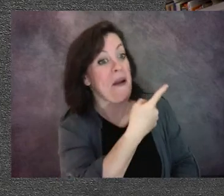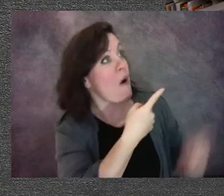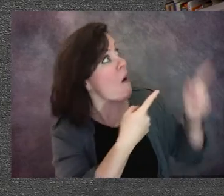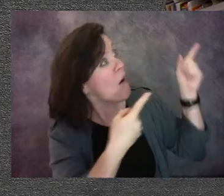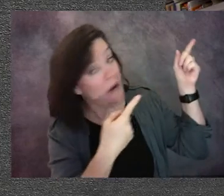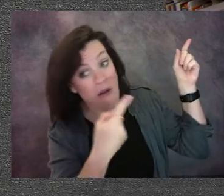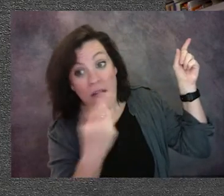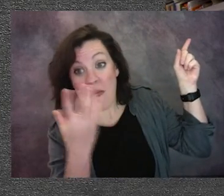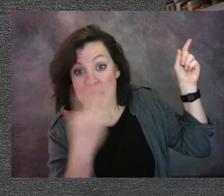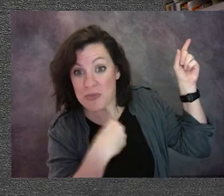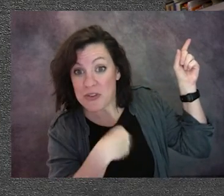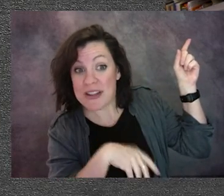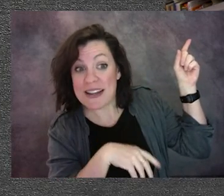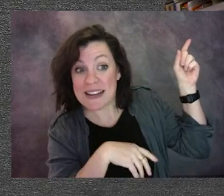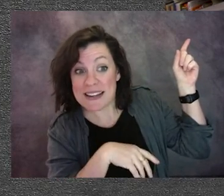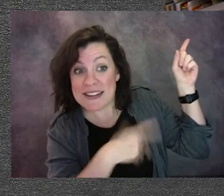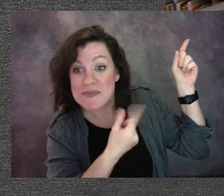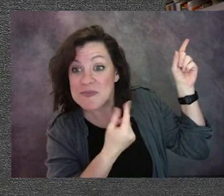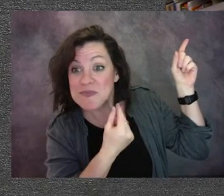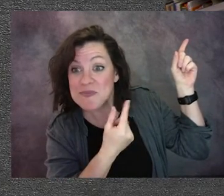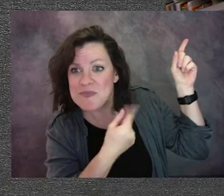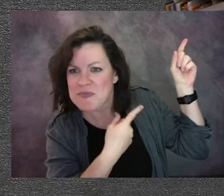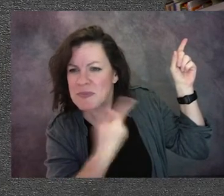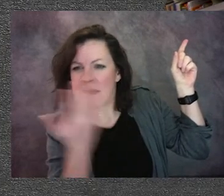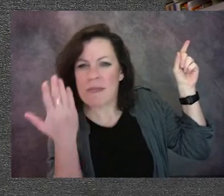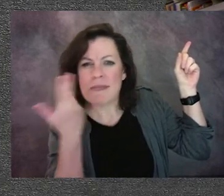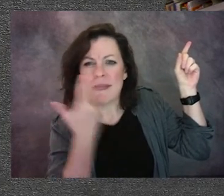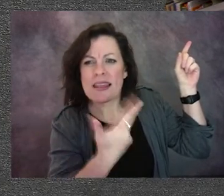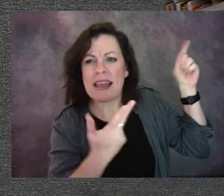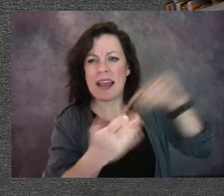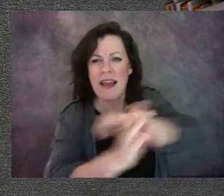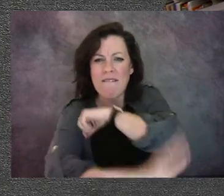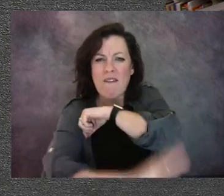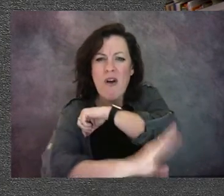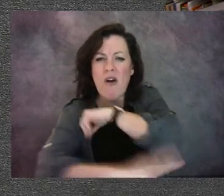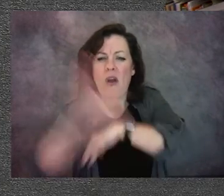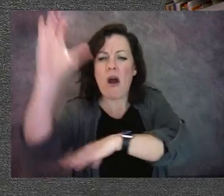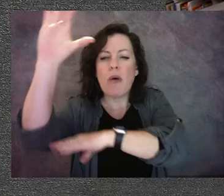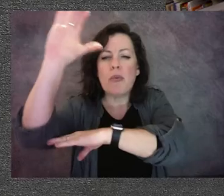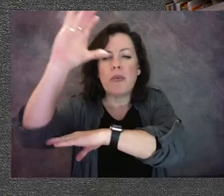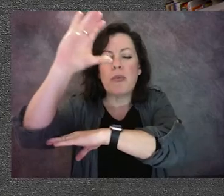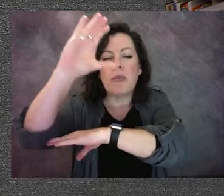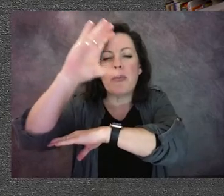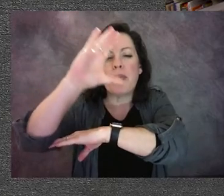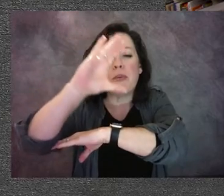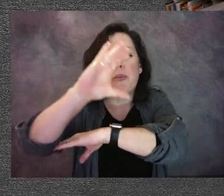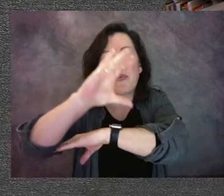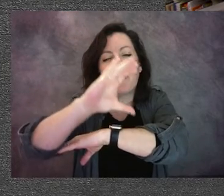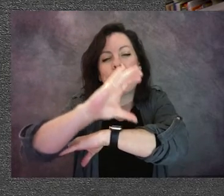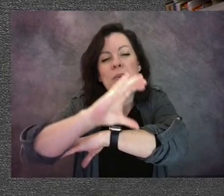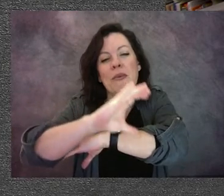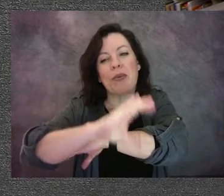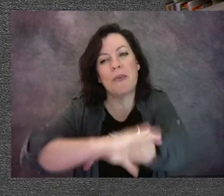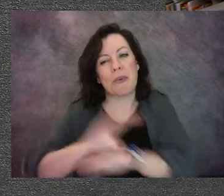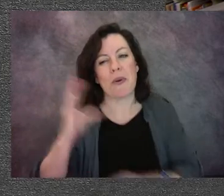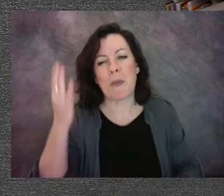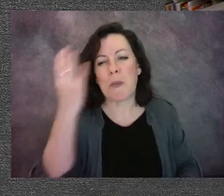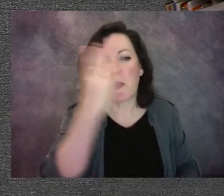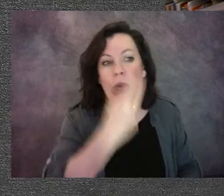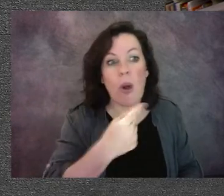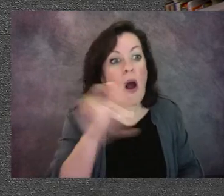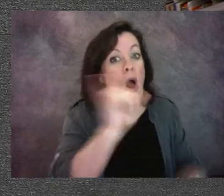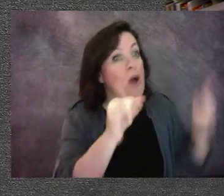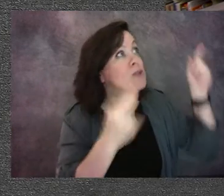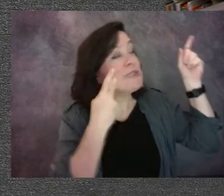All right, look at this landscape. Oh, we got a nice autumn sunset, don't we? Mm-hmm. And a